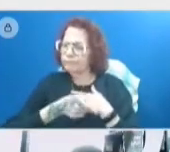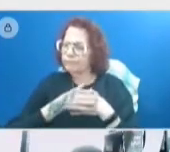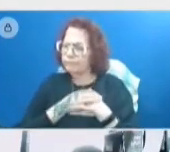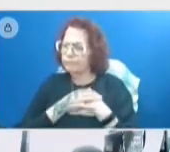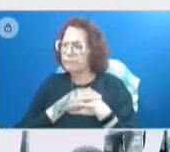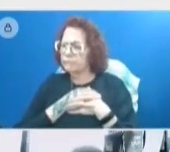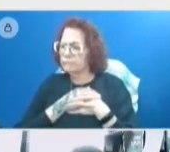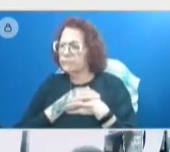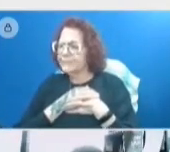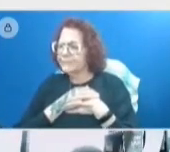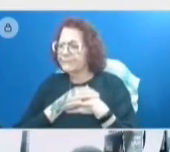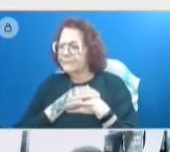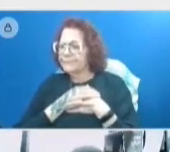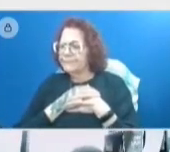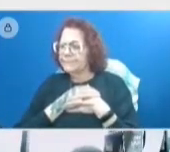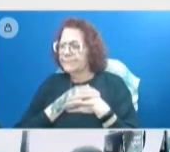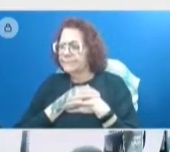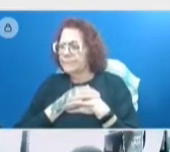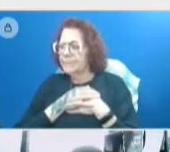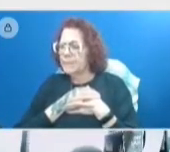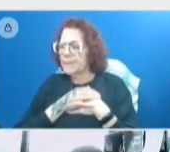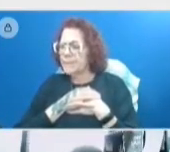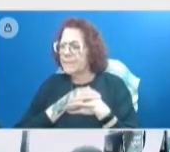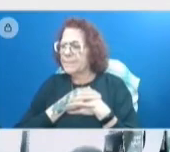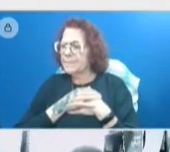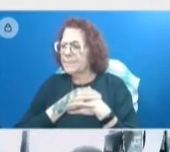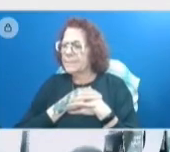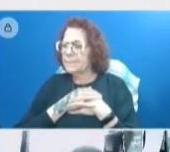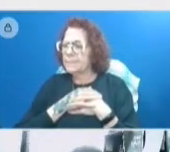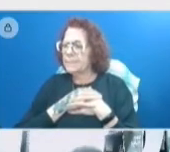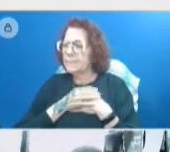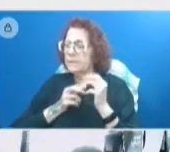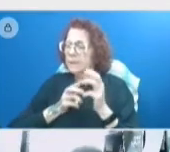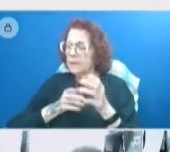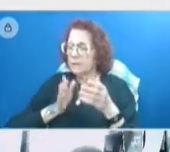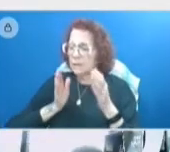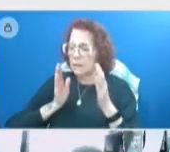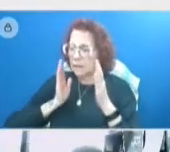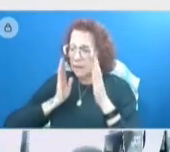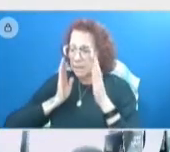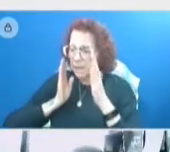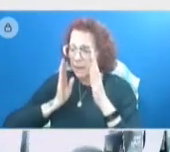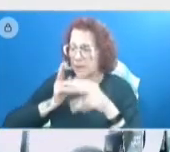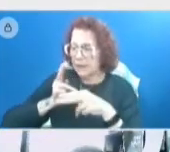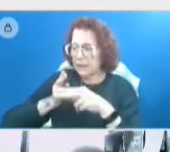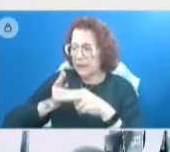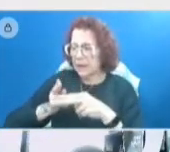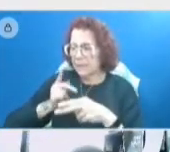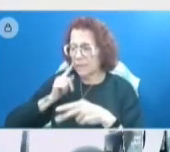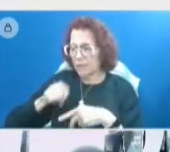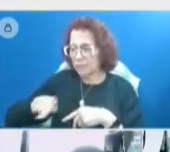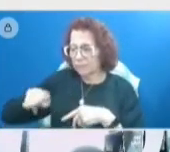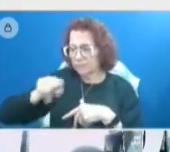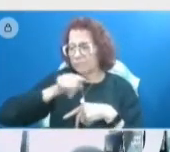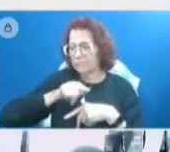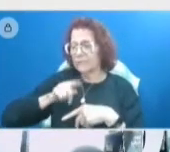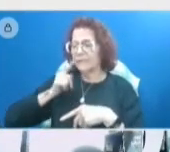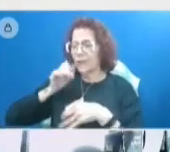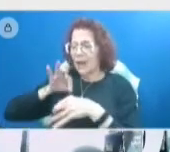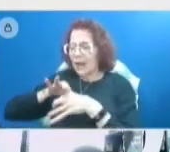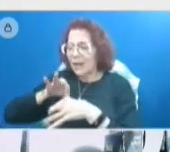shows that we're paying careful attention to these election integrity issues. Thank